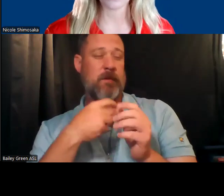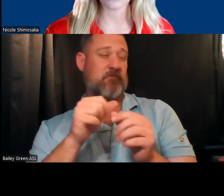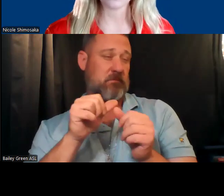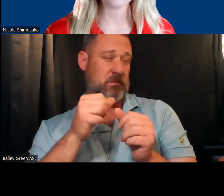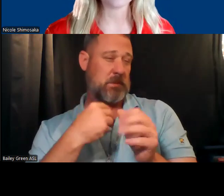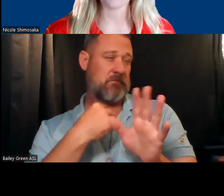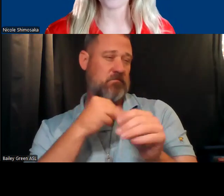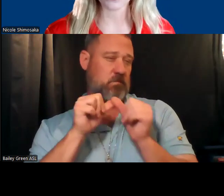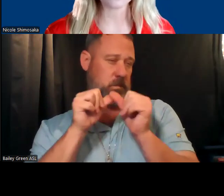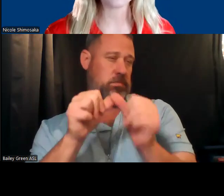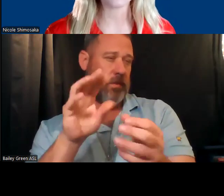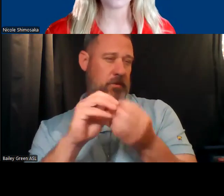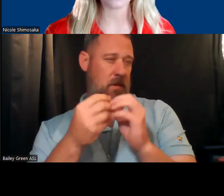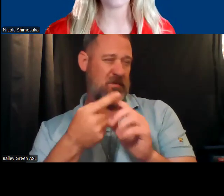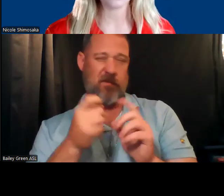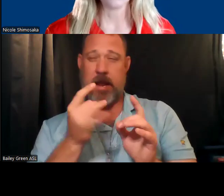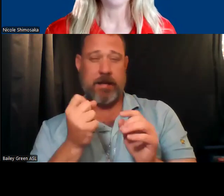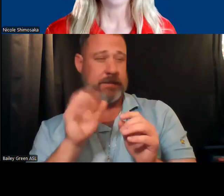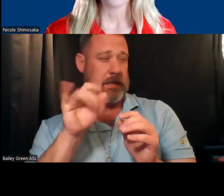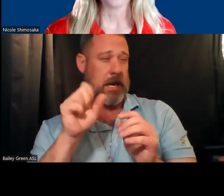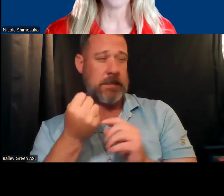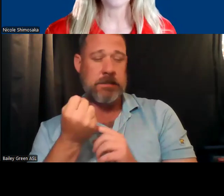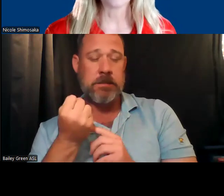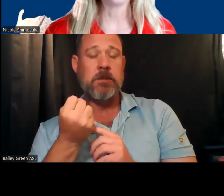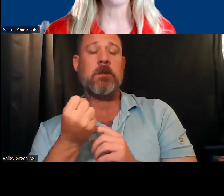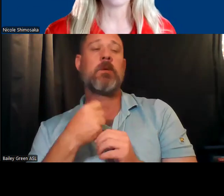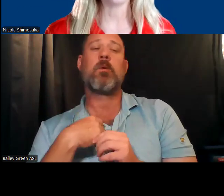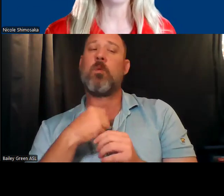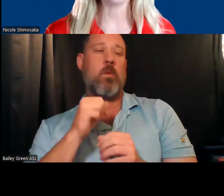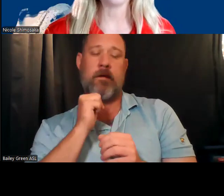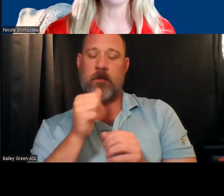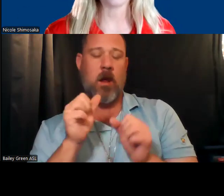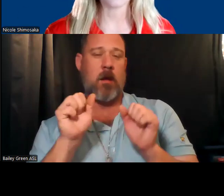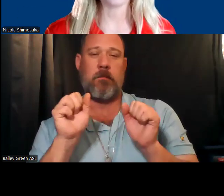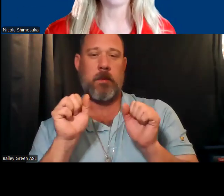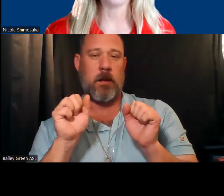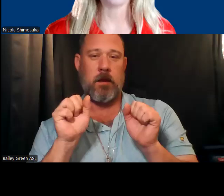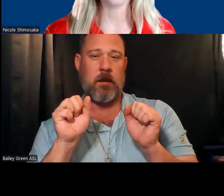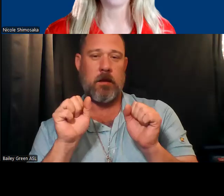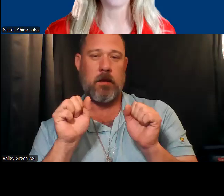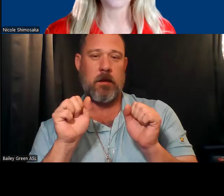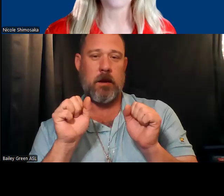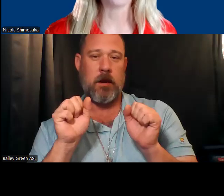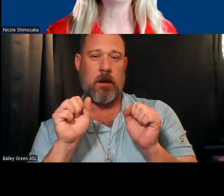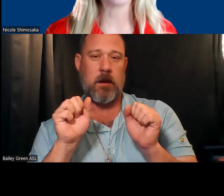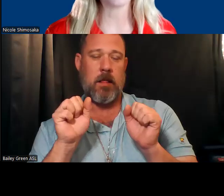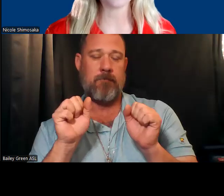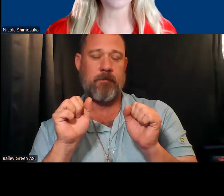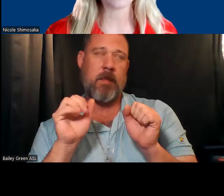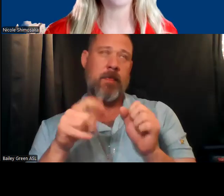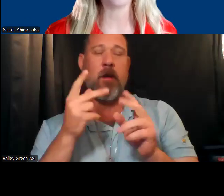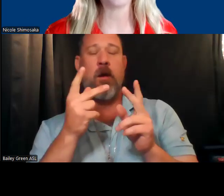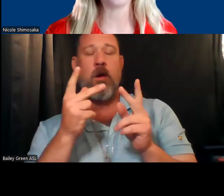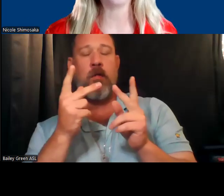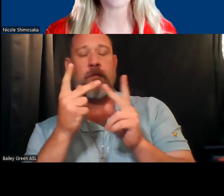the 80s and from 1999, we haven't been able to, the formula hasn't been